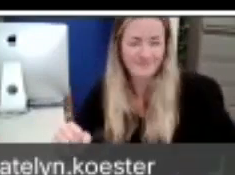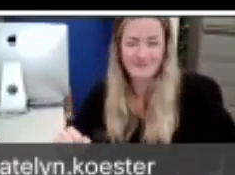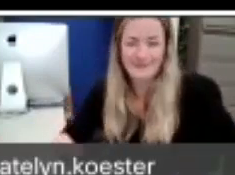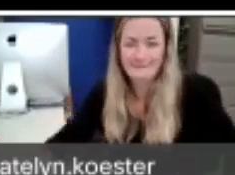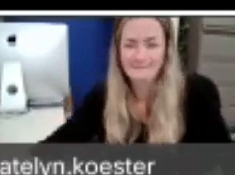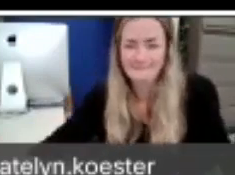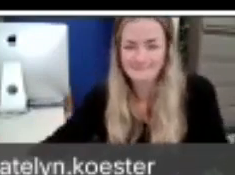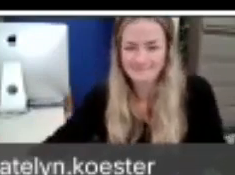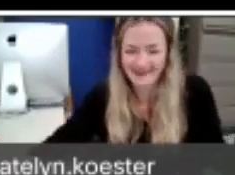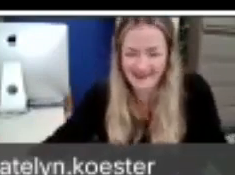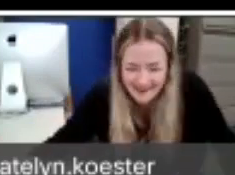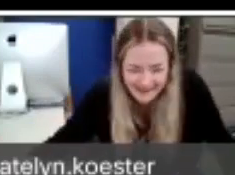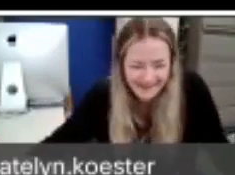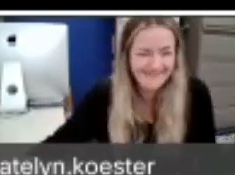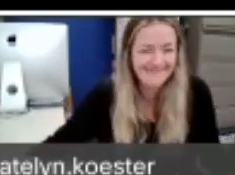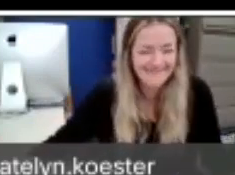But good job.